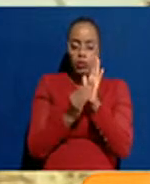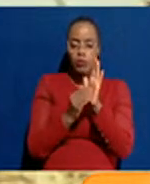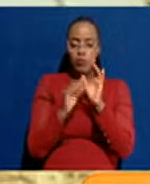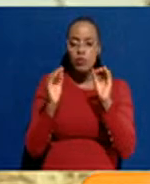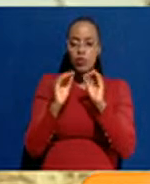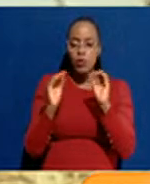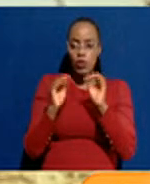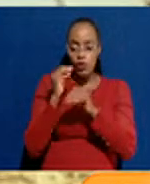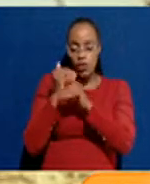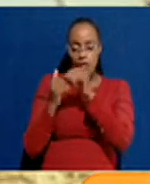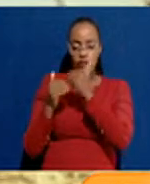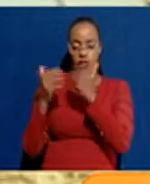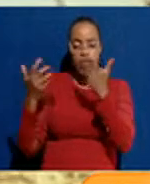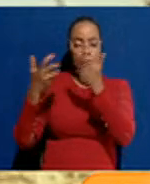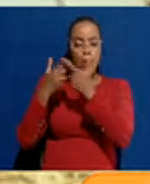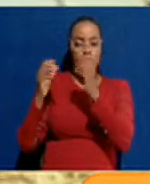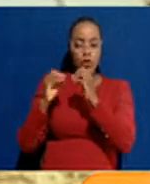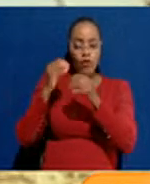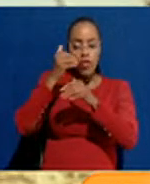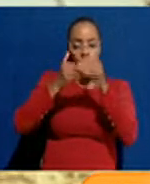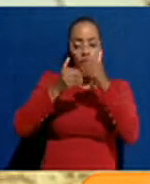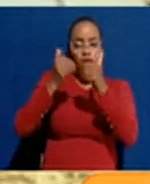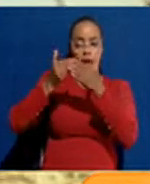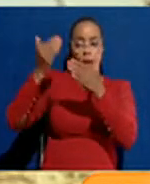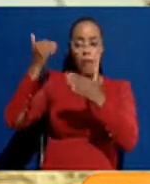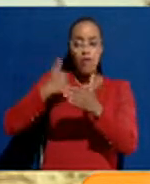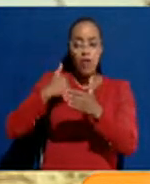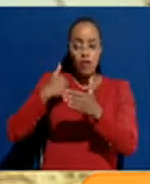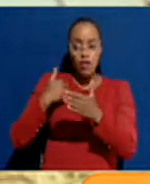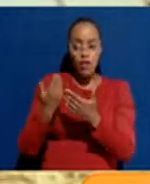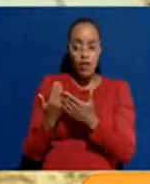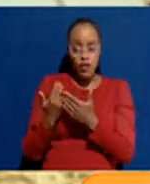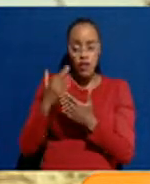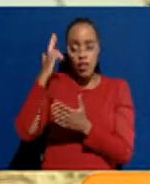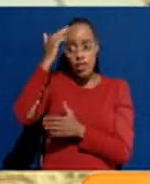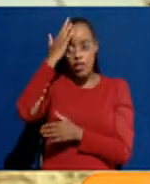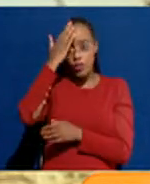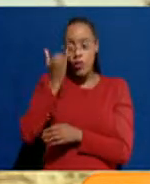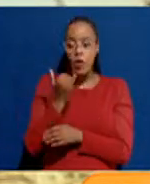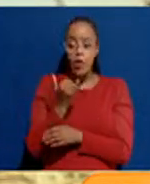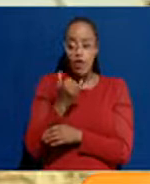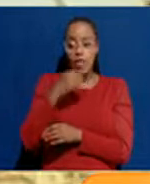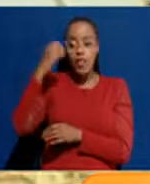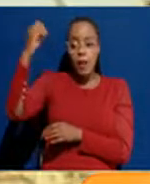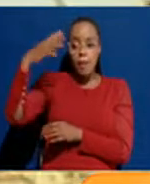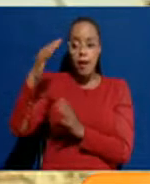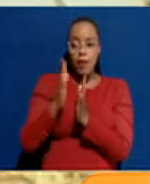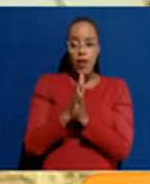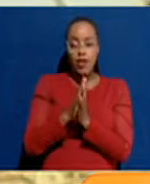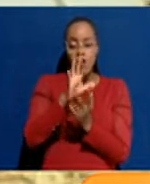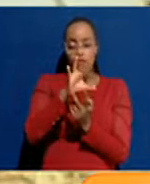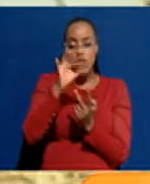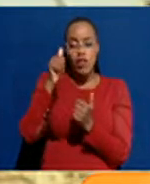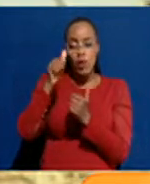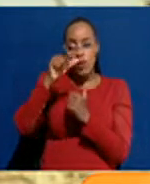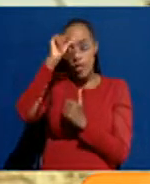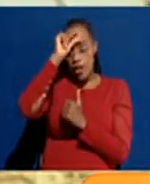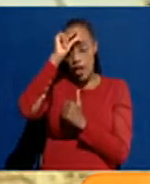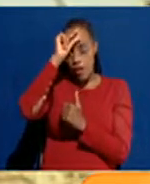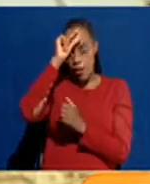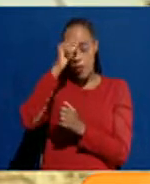the infrastructure. The infrastructure that was there, indeed the reason why, possibly the power, and this is the option that the government had to